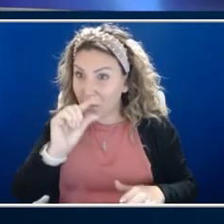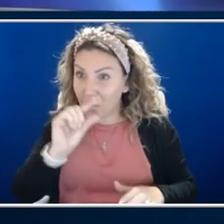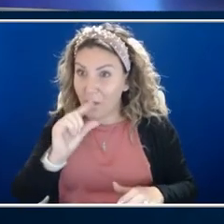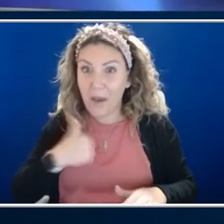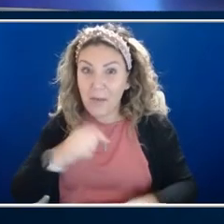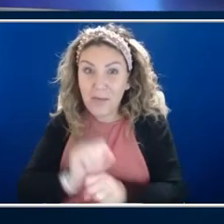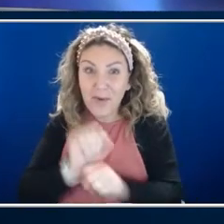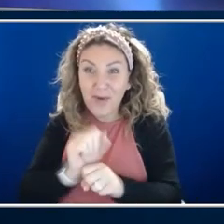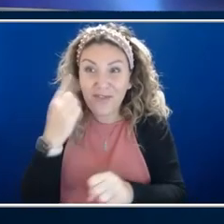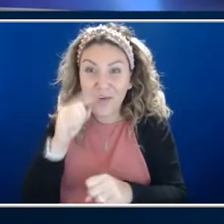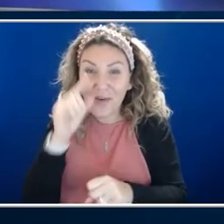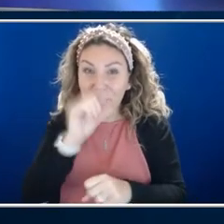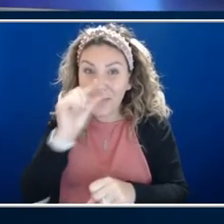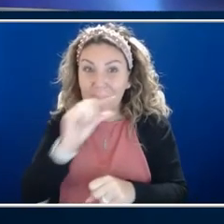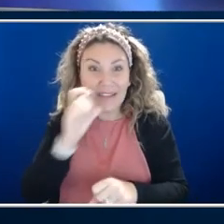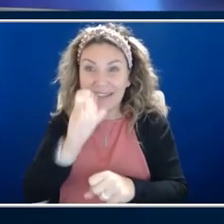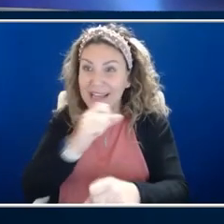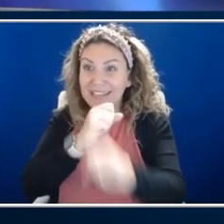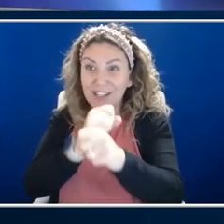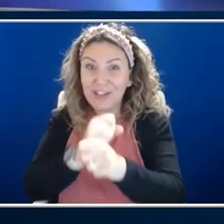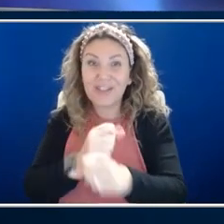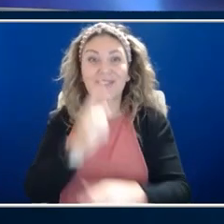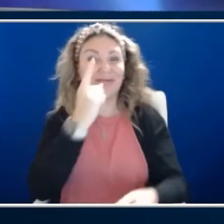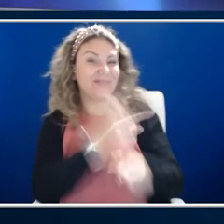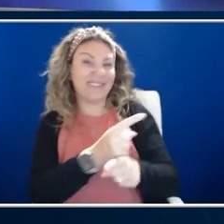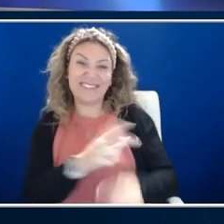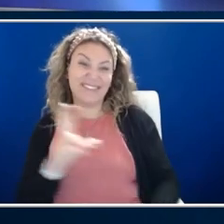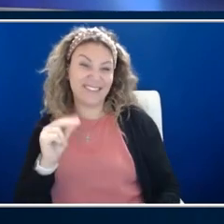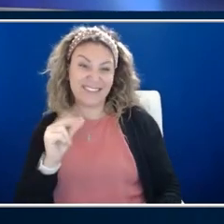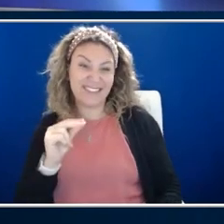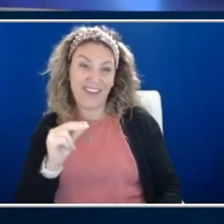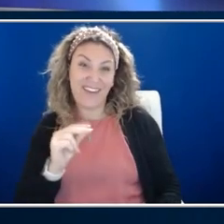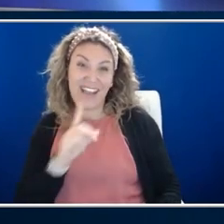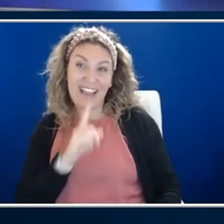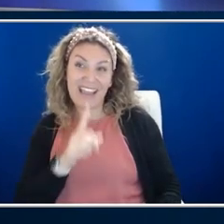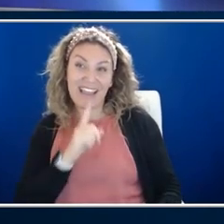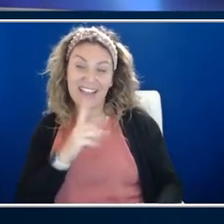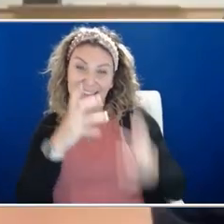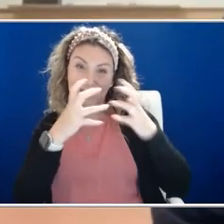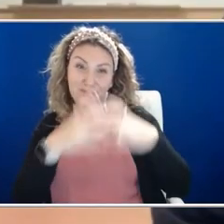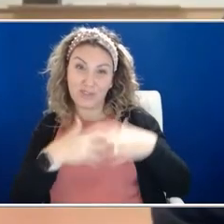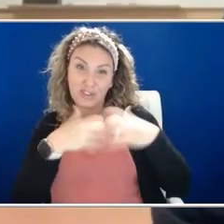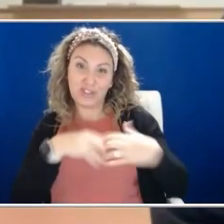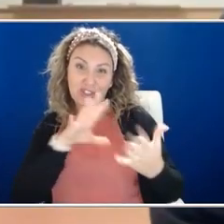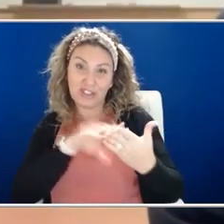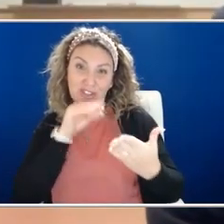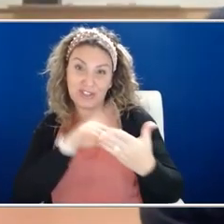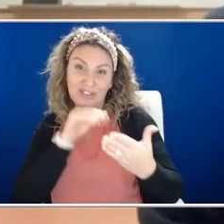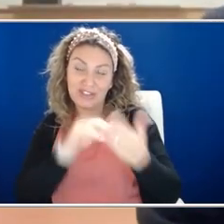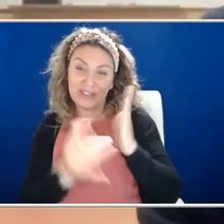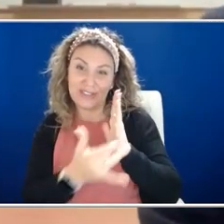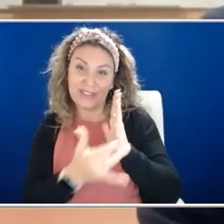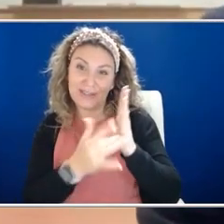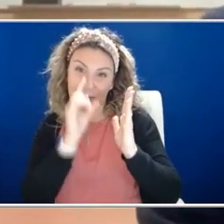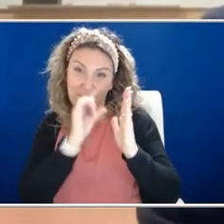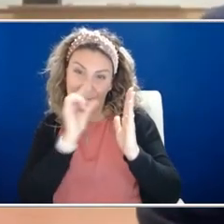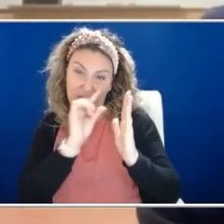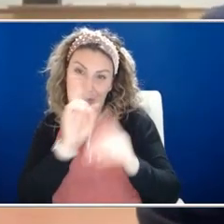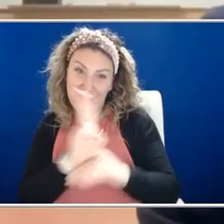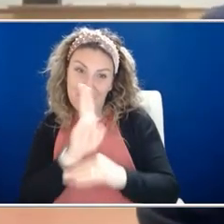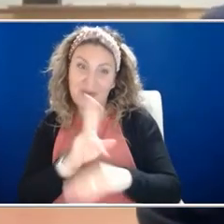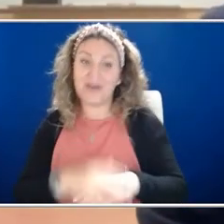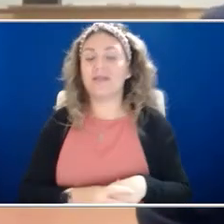a big security screen or something. Wow. No, though, actually, that's exactly a machine learning technique that Google uses. And you know, think